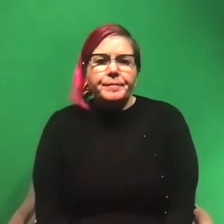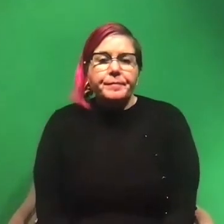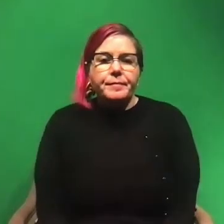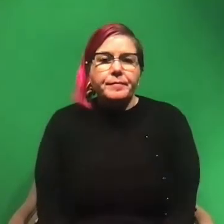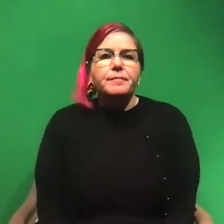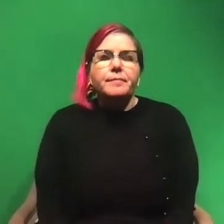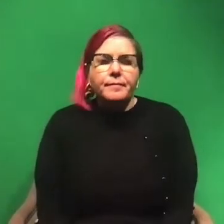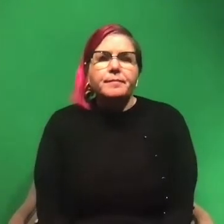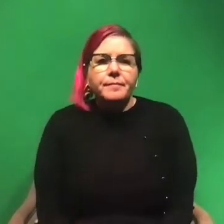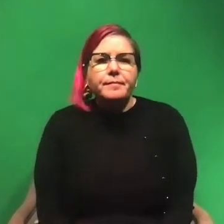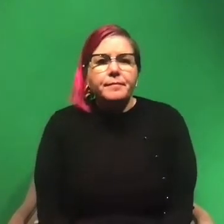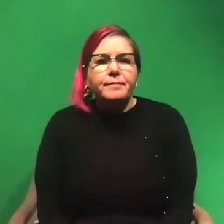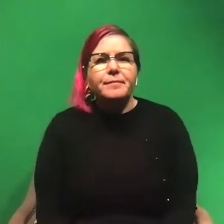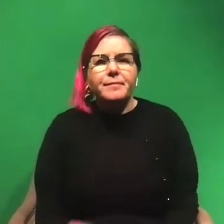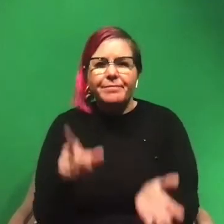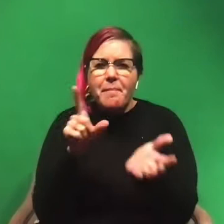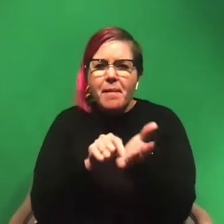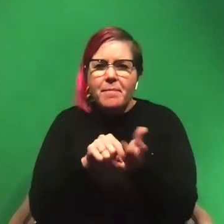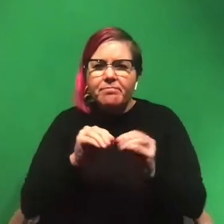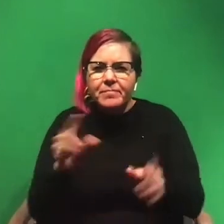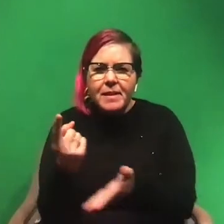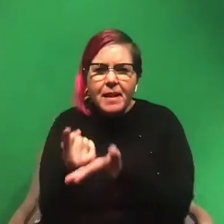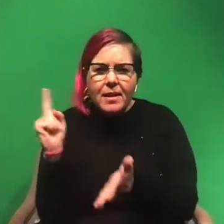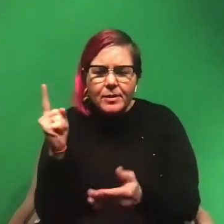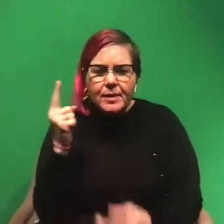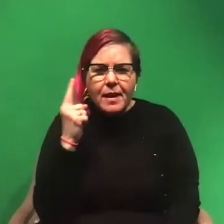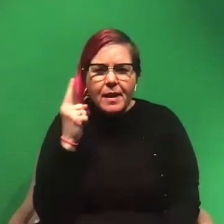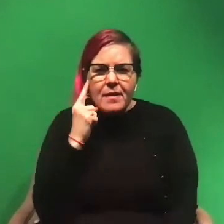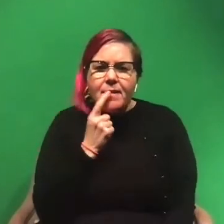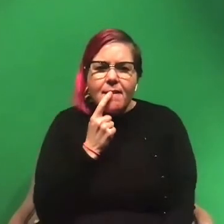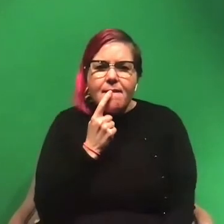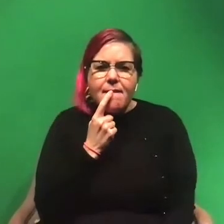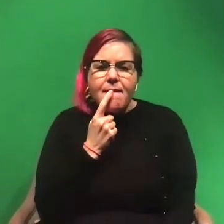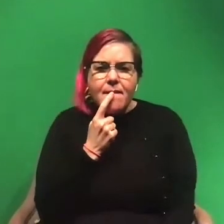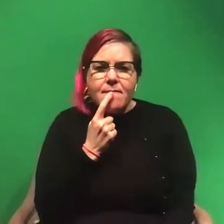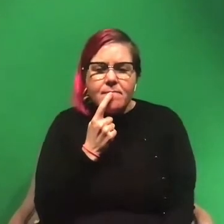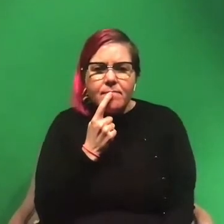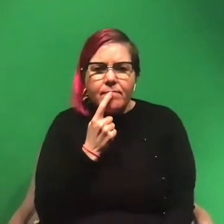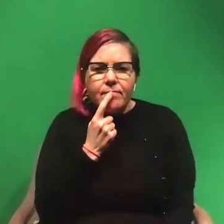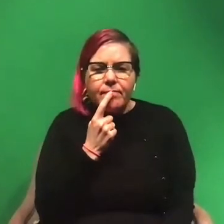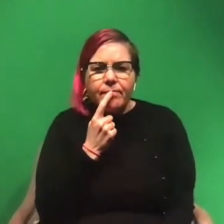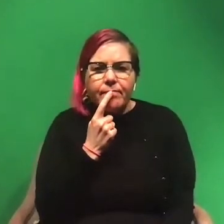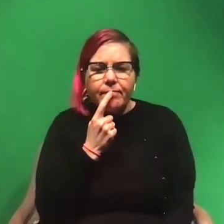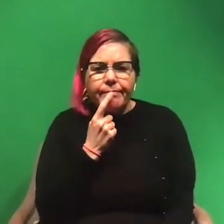Yeah, so that was published, I think, last week. It was a preprint for a while, and then it got published.